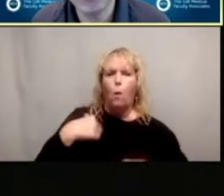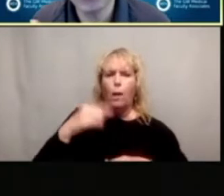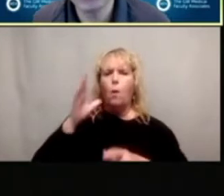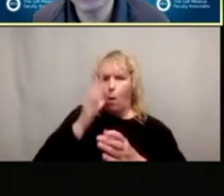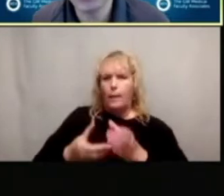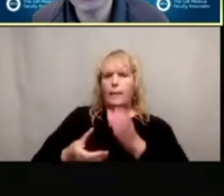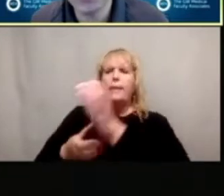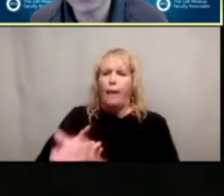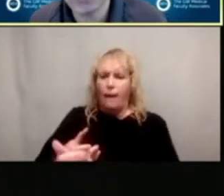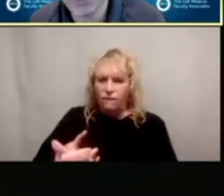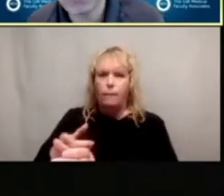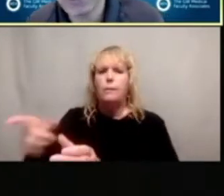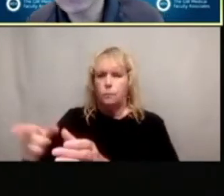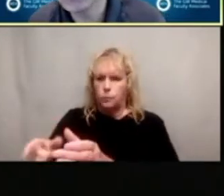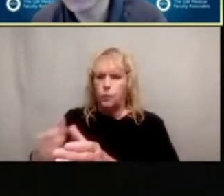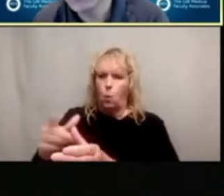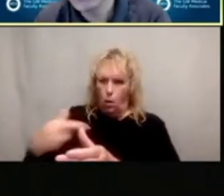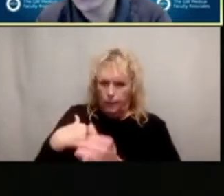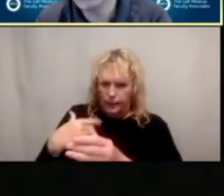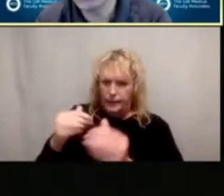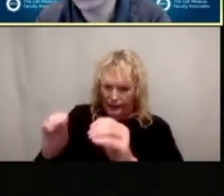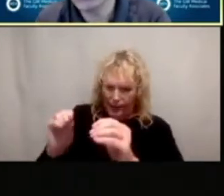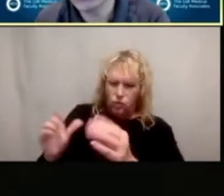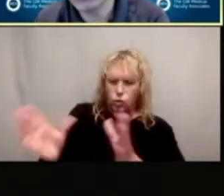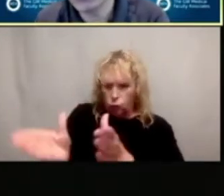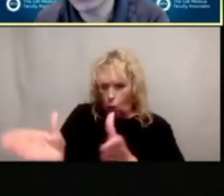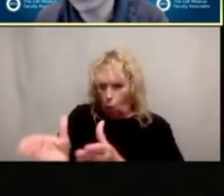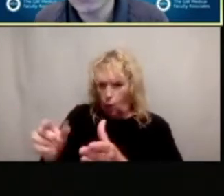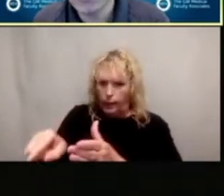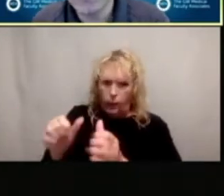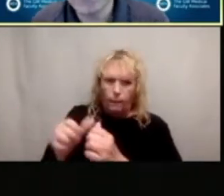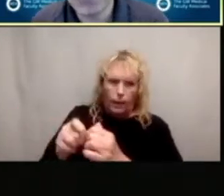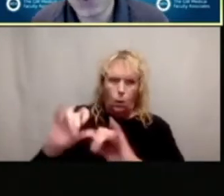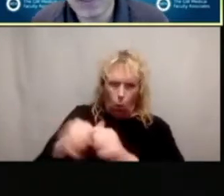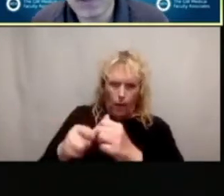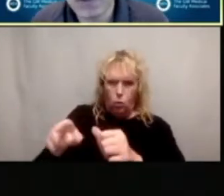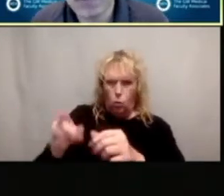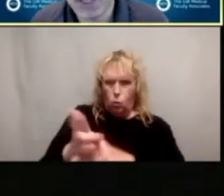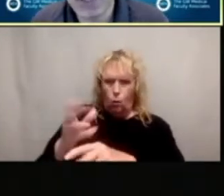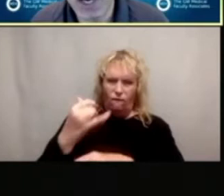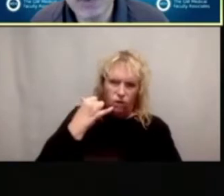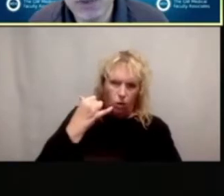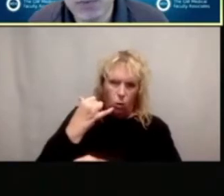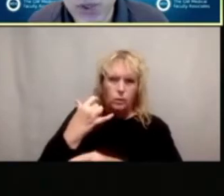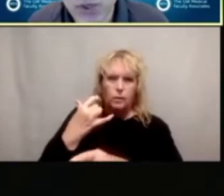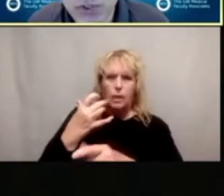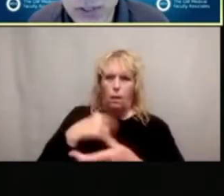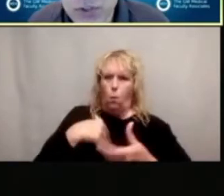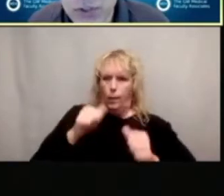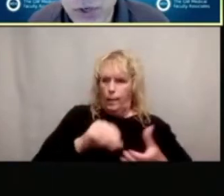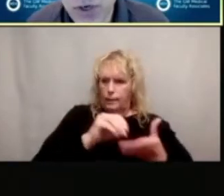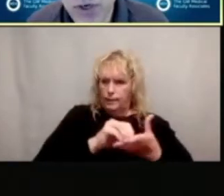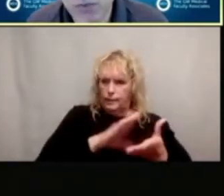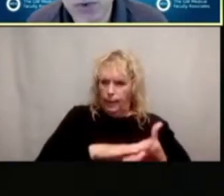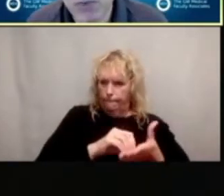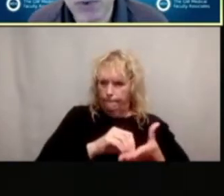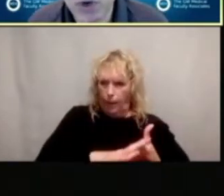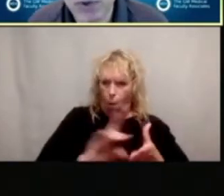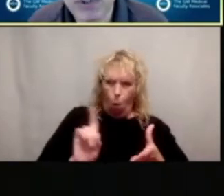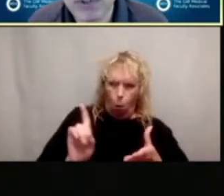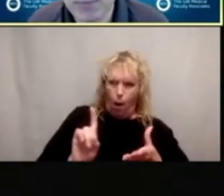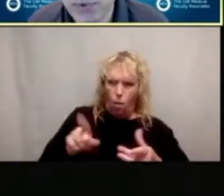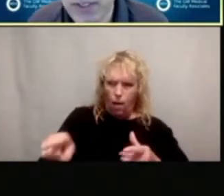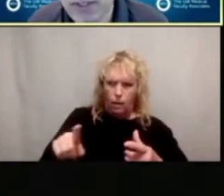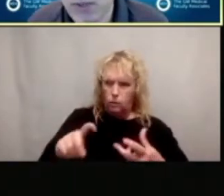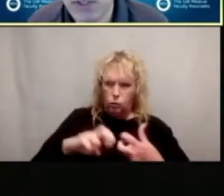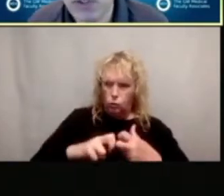coach them through onboarding on that device. And we're going to try to kind of document where the challenges are, what